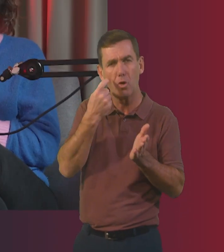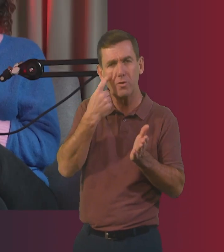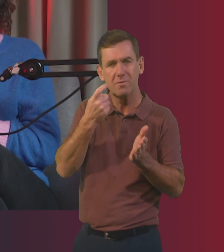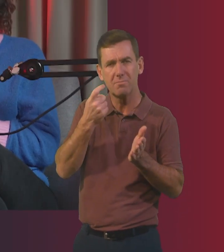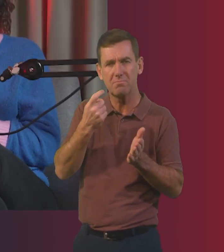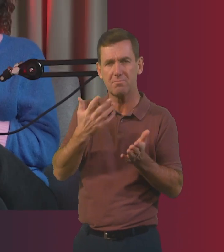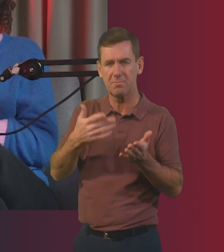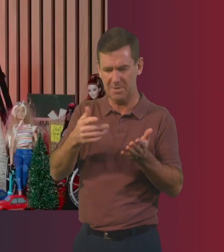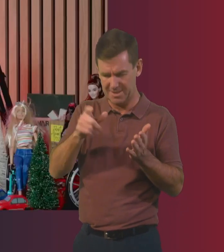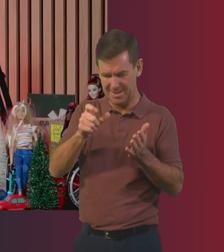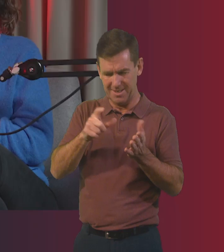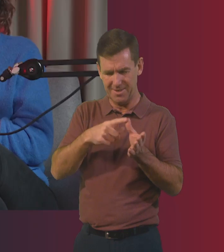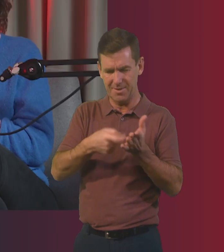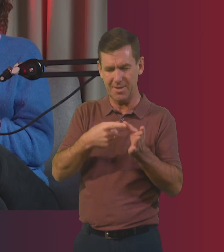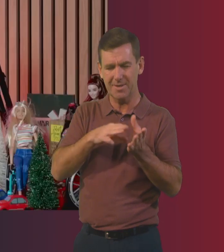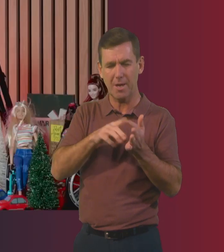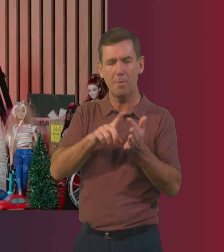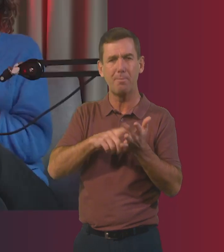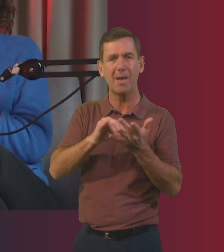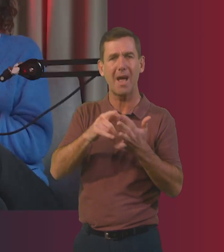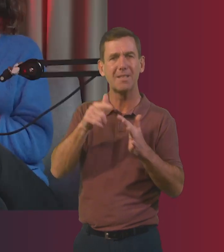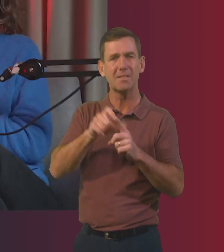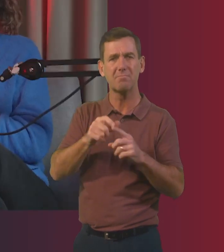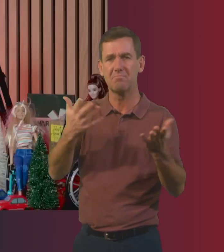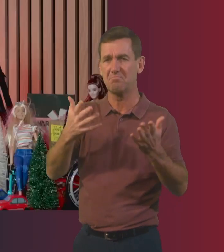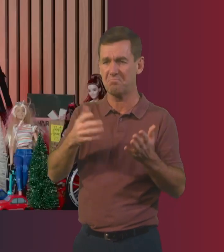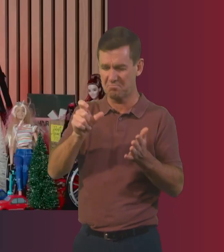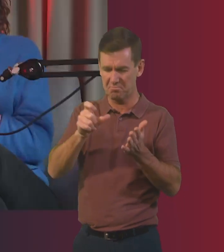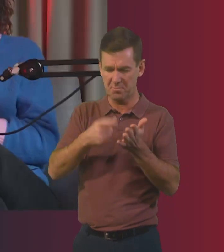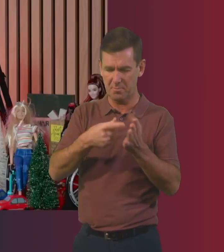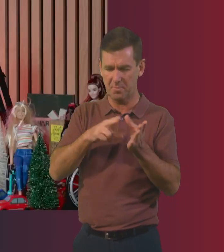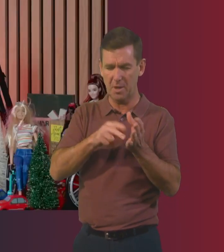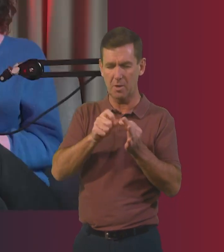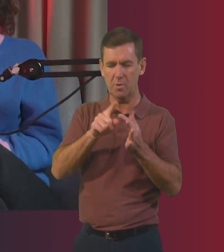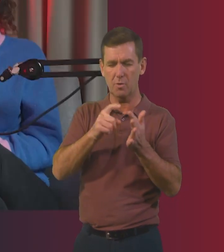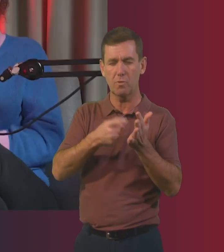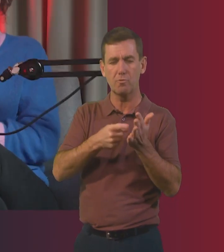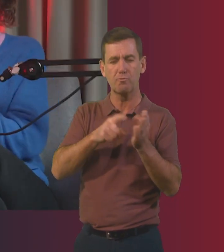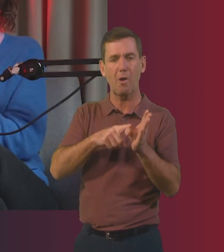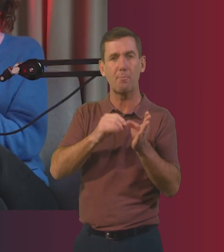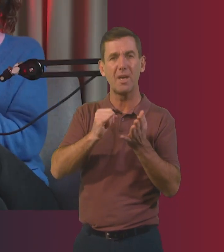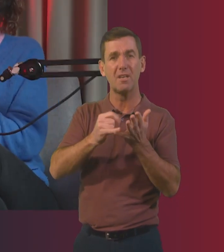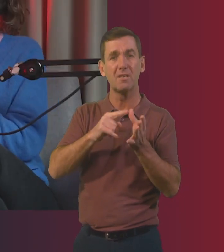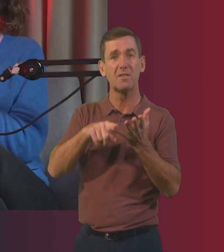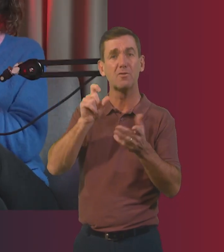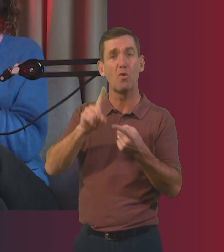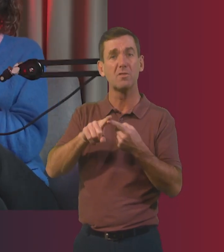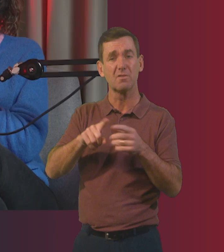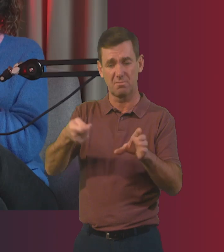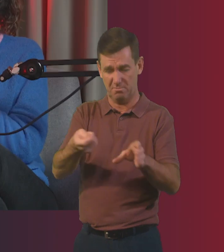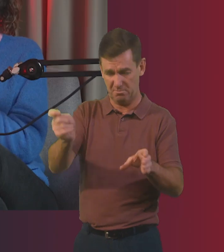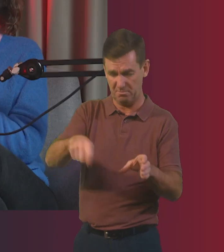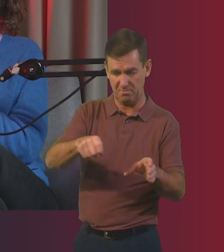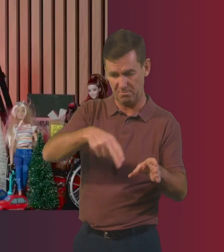or cranberry sauce. Yeah. Zhuzh it up. Maybe some From a brie, jar. remember. From a jar. Pop it in the oven, and then you have